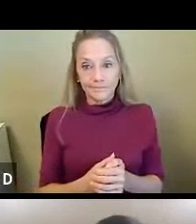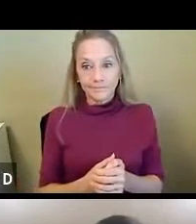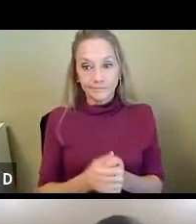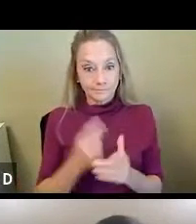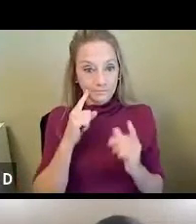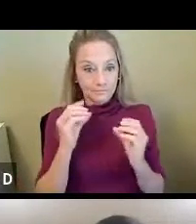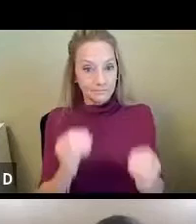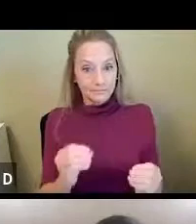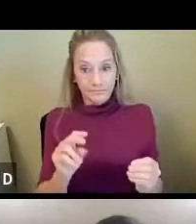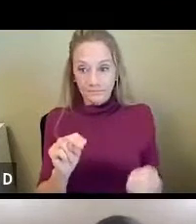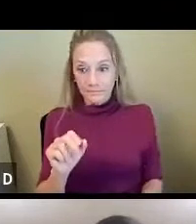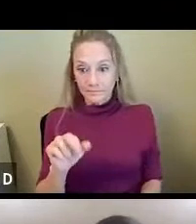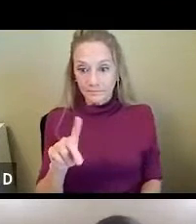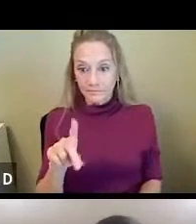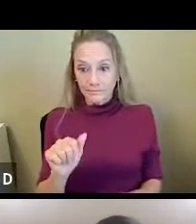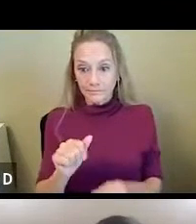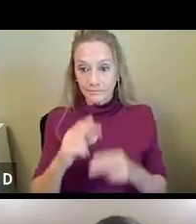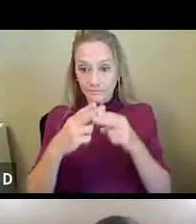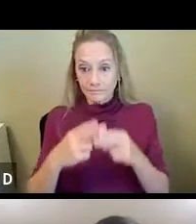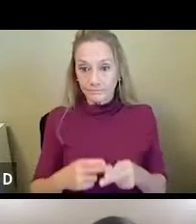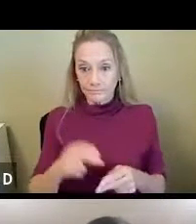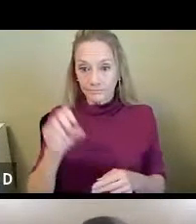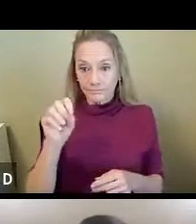Hearing none. Narda, could you do a roll call?